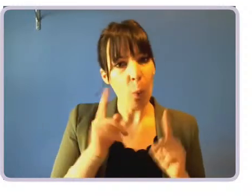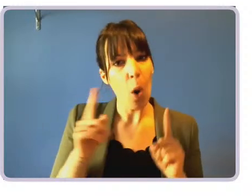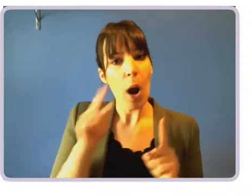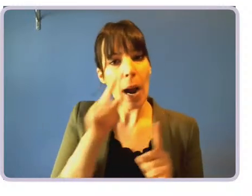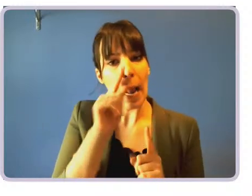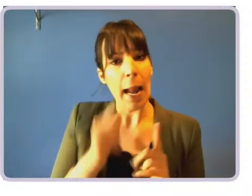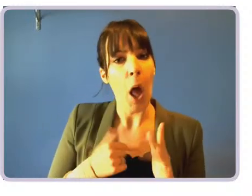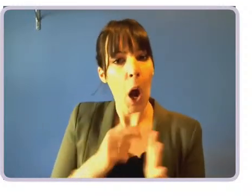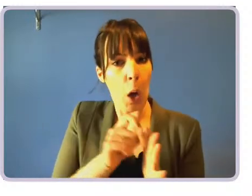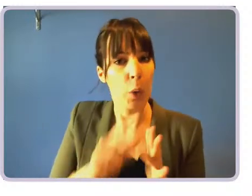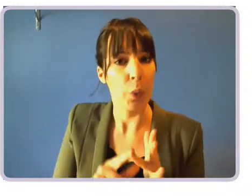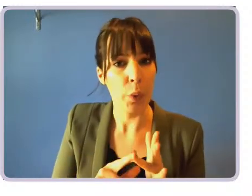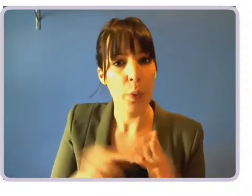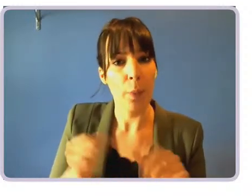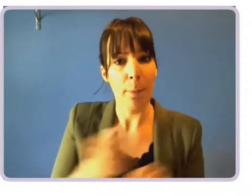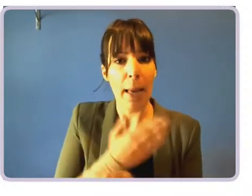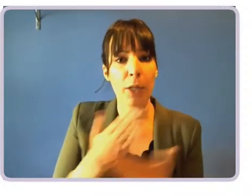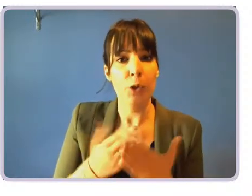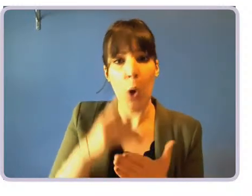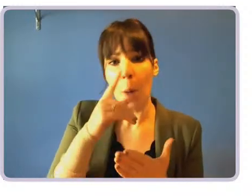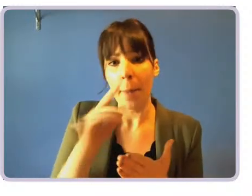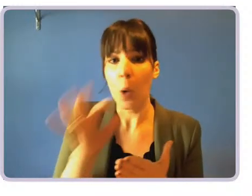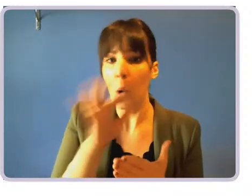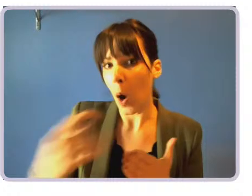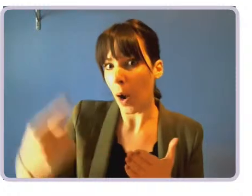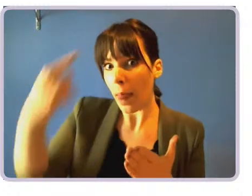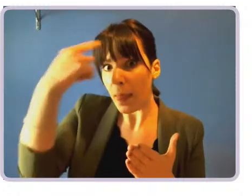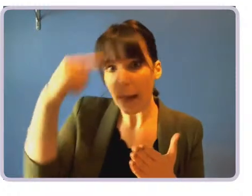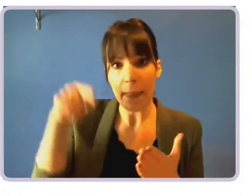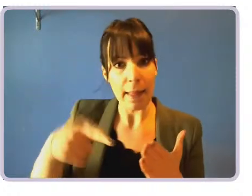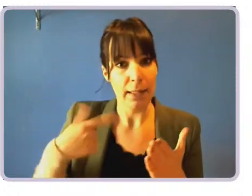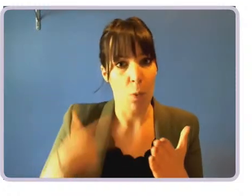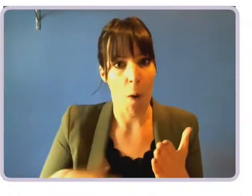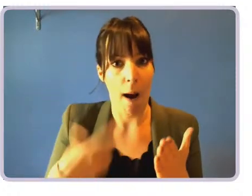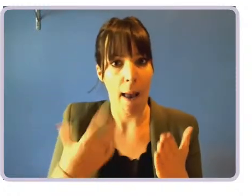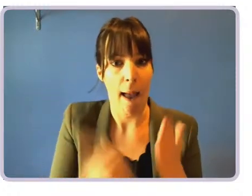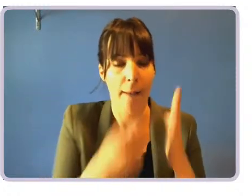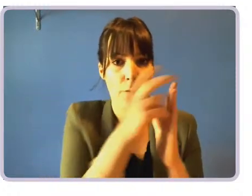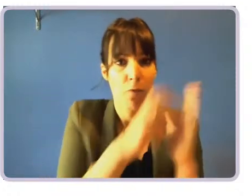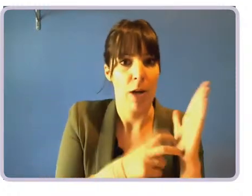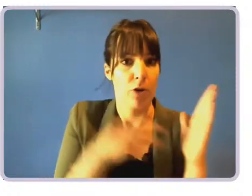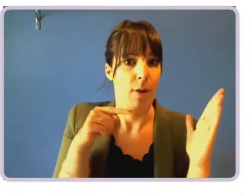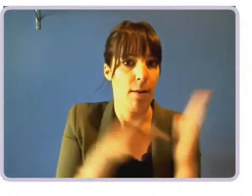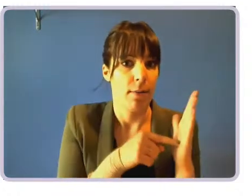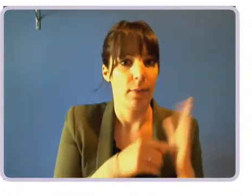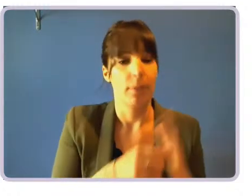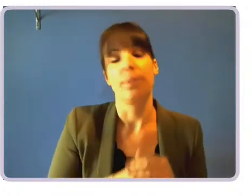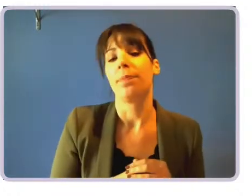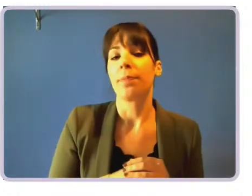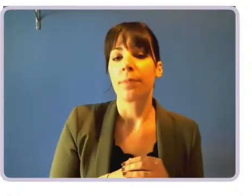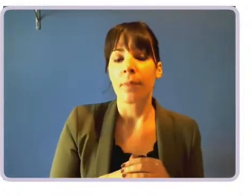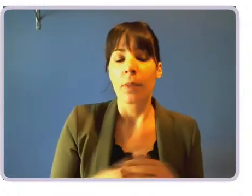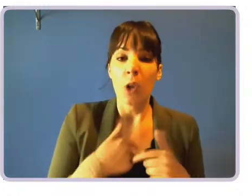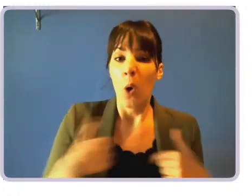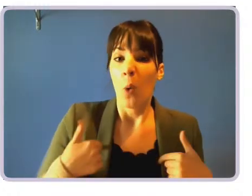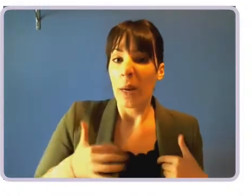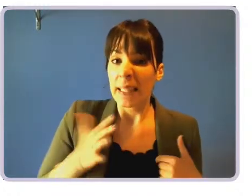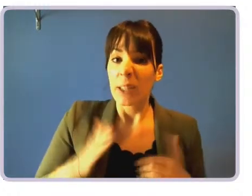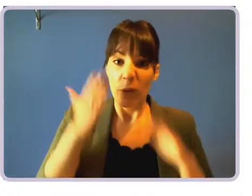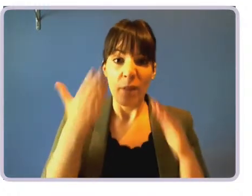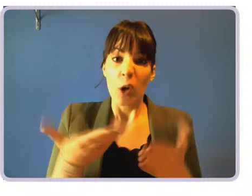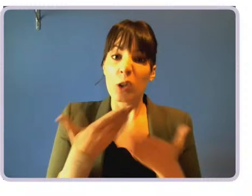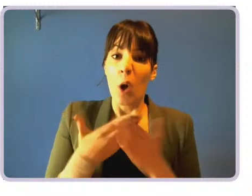what people think or what actually happens? And so we really need to focus on preparedness planning with